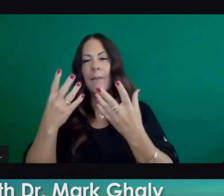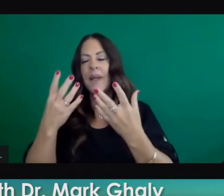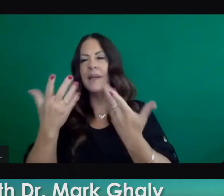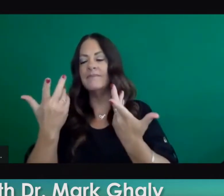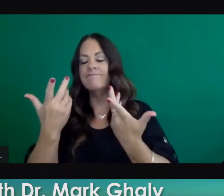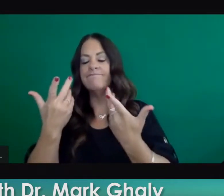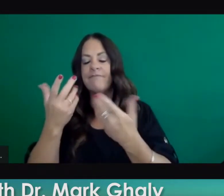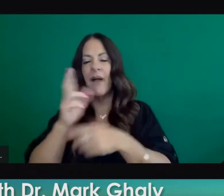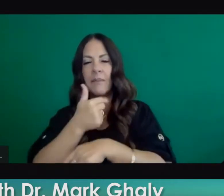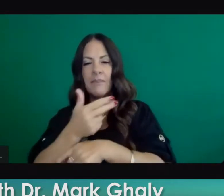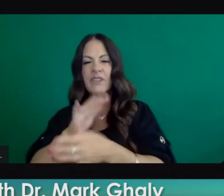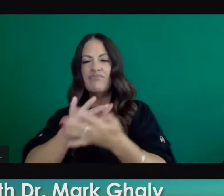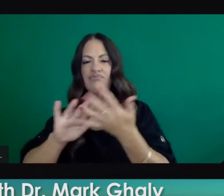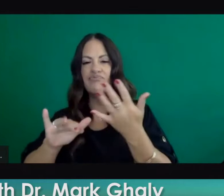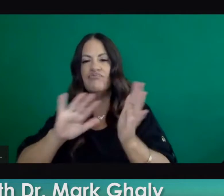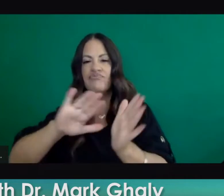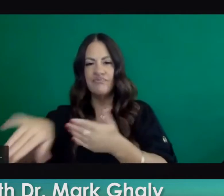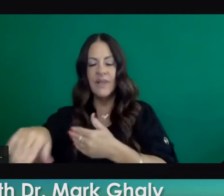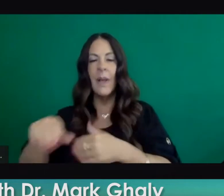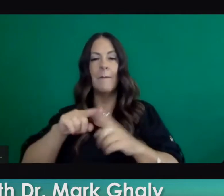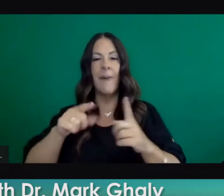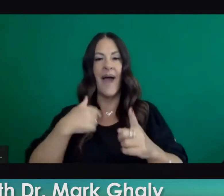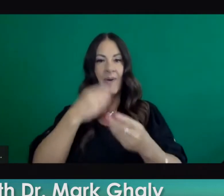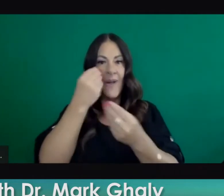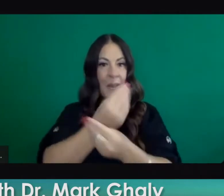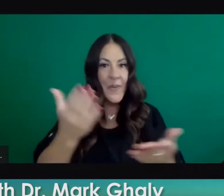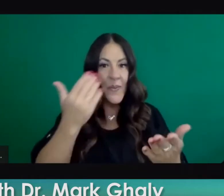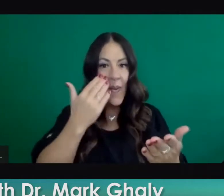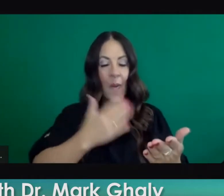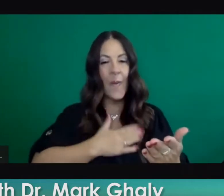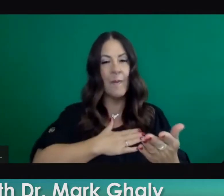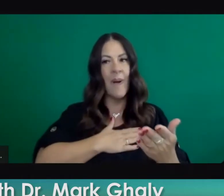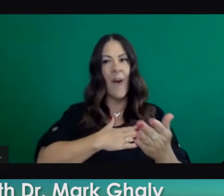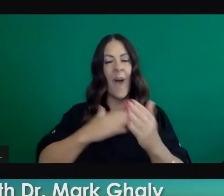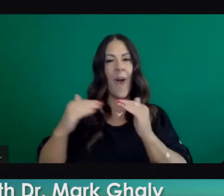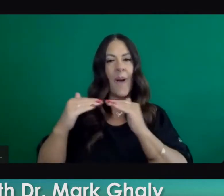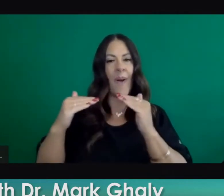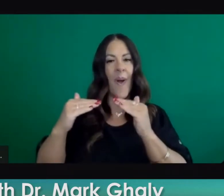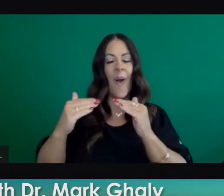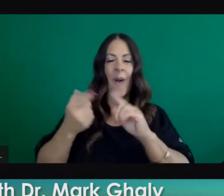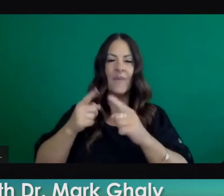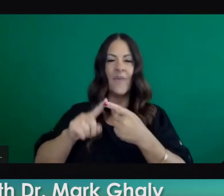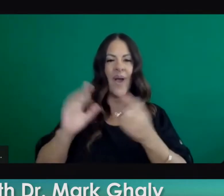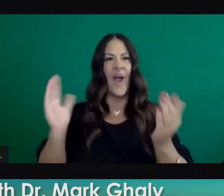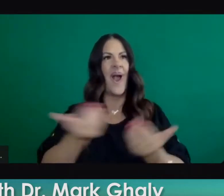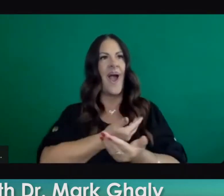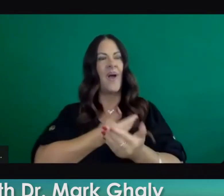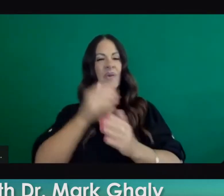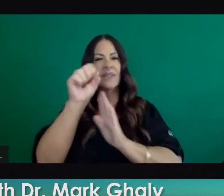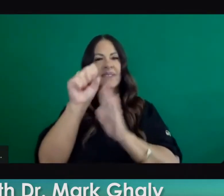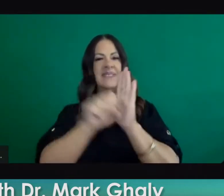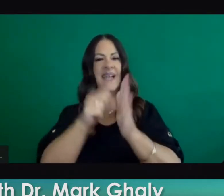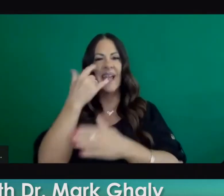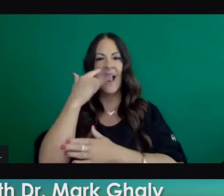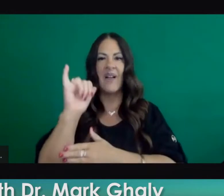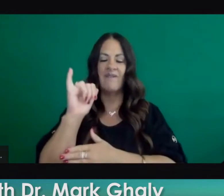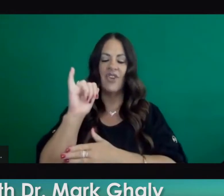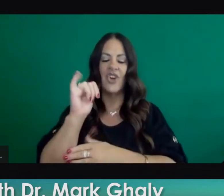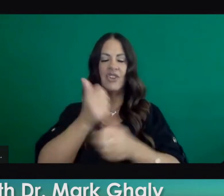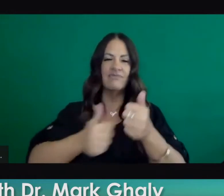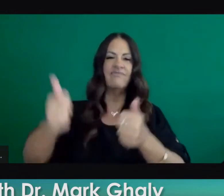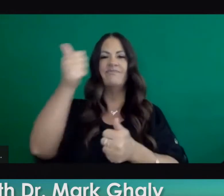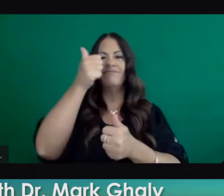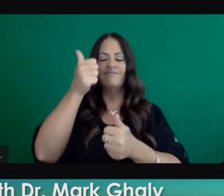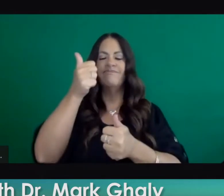I'm delighted to be joined by a colleague friend, our state's first Surgeon General, Dr. Nadine Burke-Harris, who